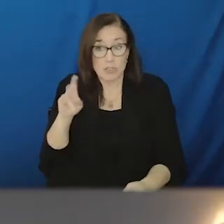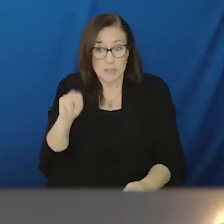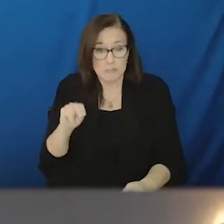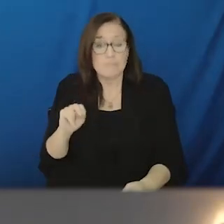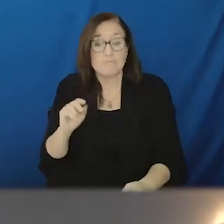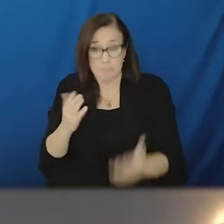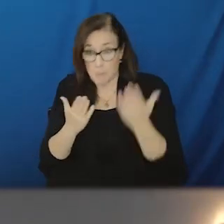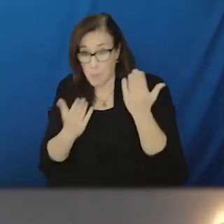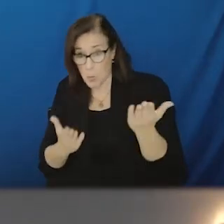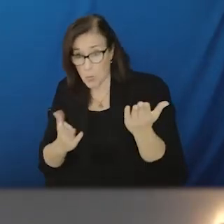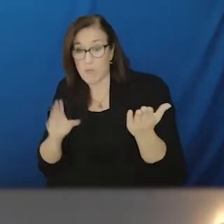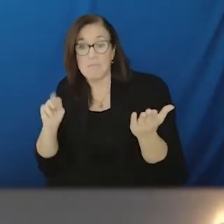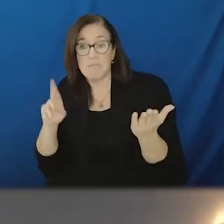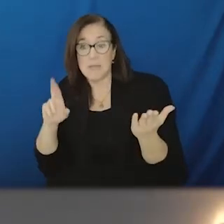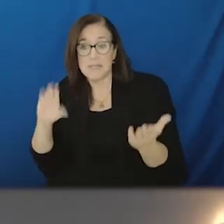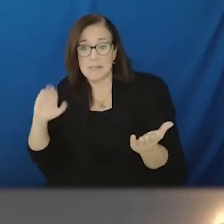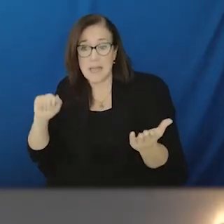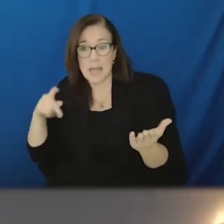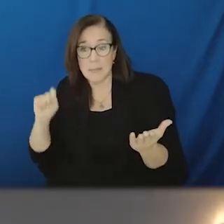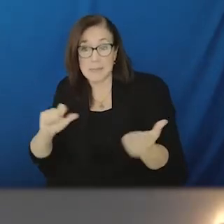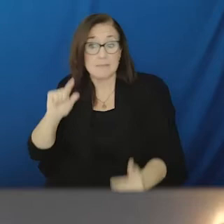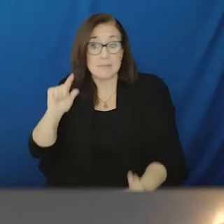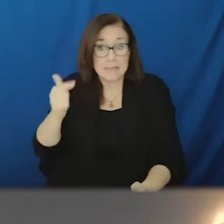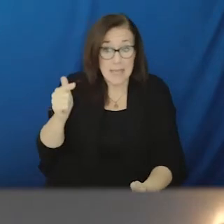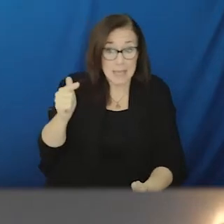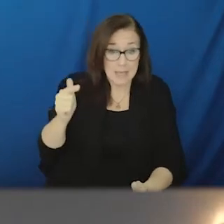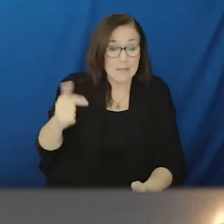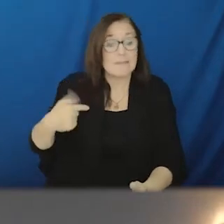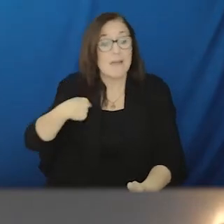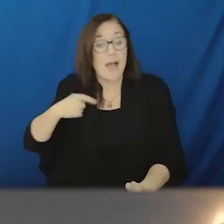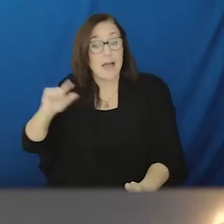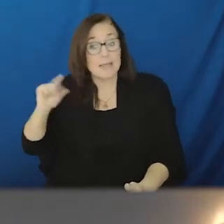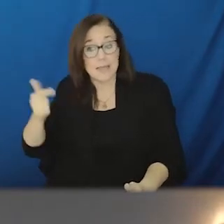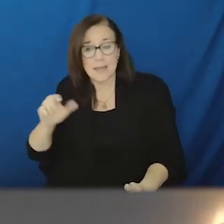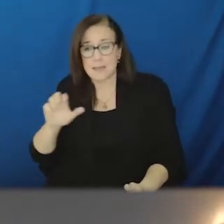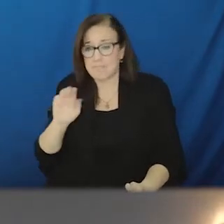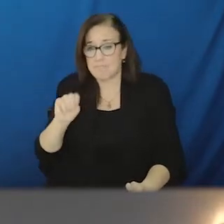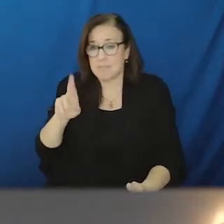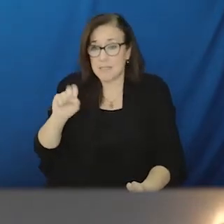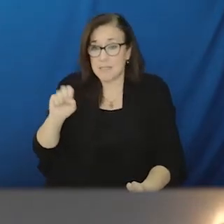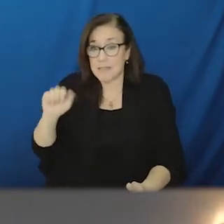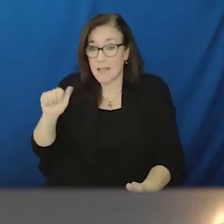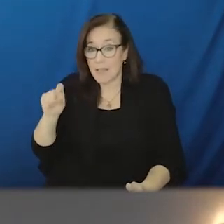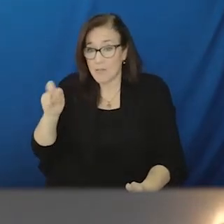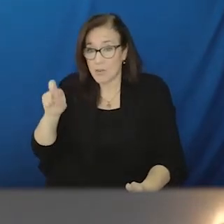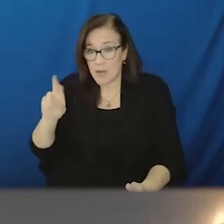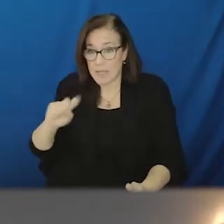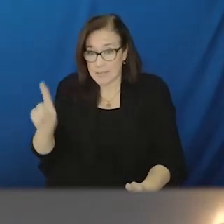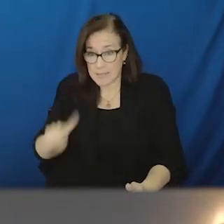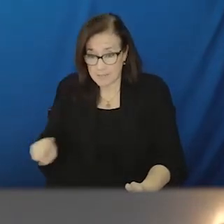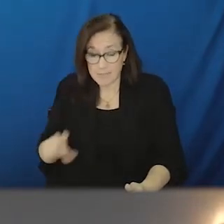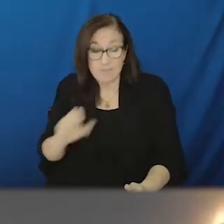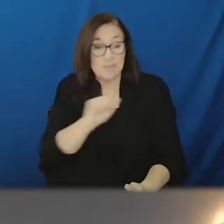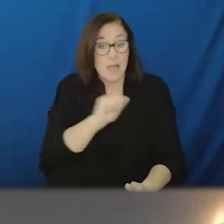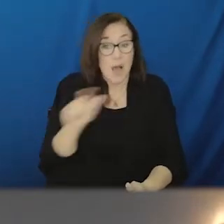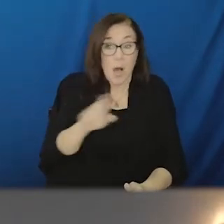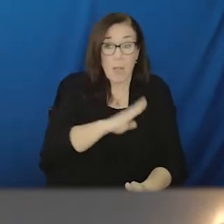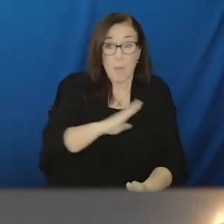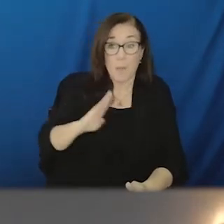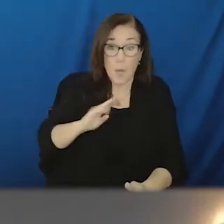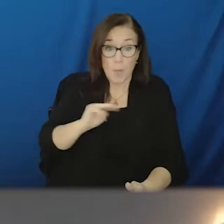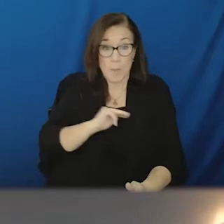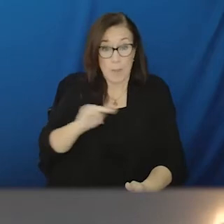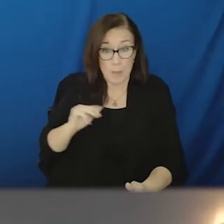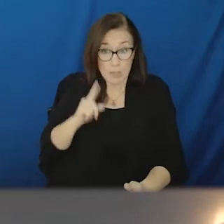Thank you, Ms. Capps. And how about a second? I second. Thank you, Ms. Alvarez. And so all board members, all in favor,